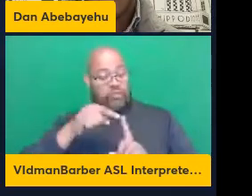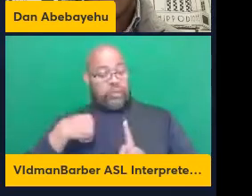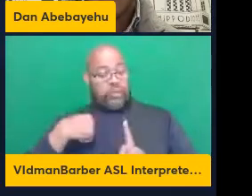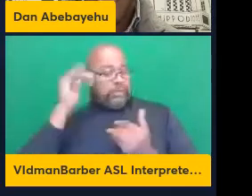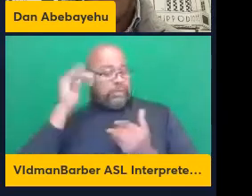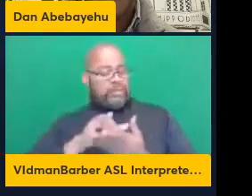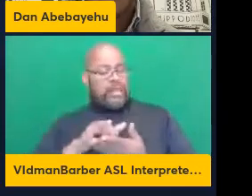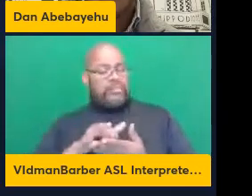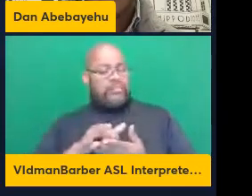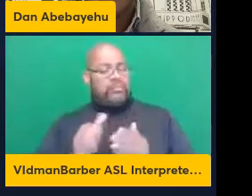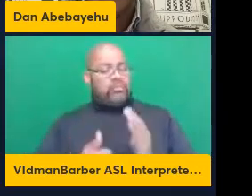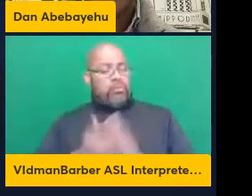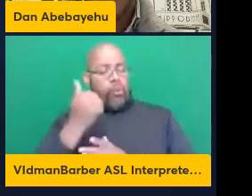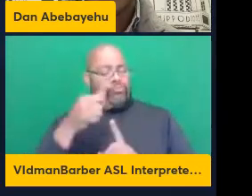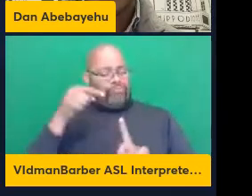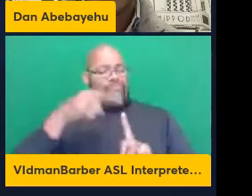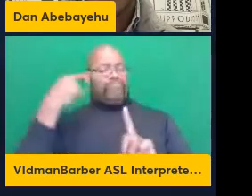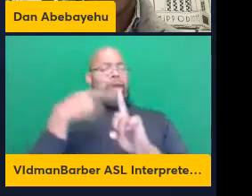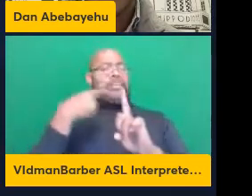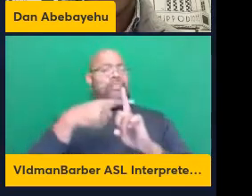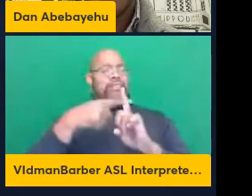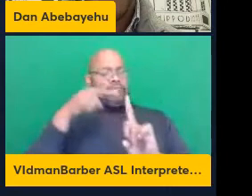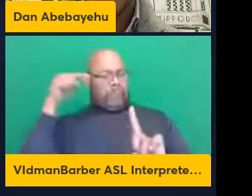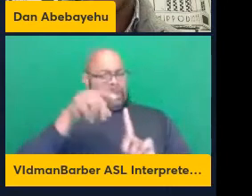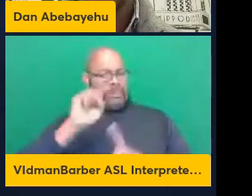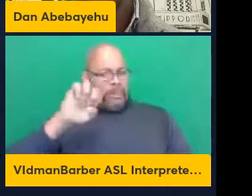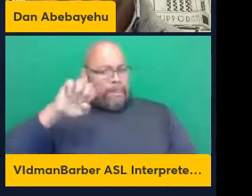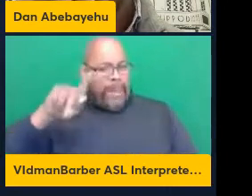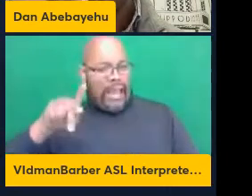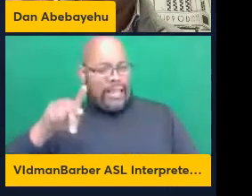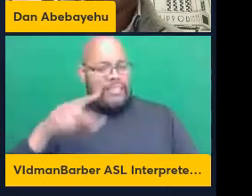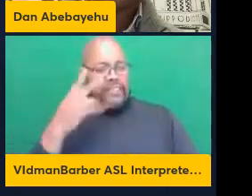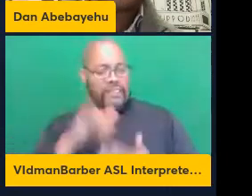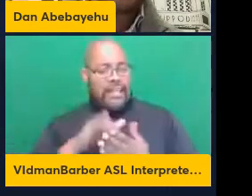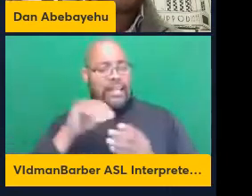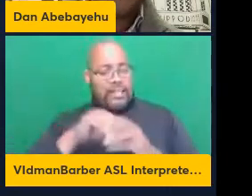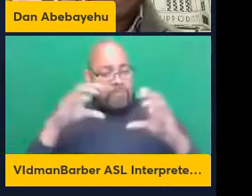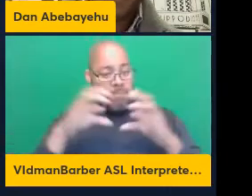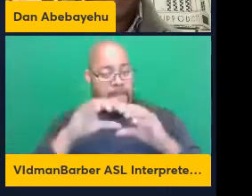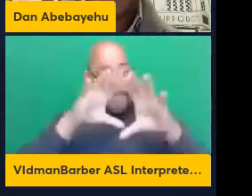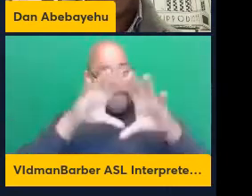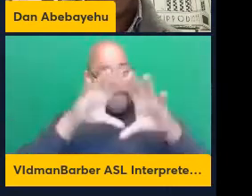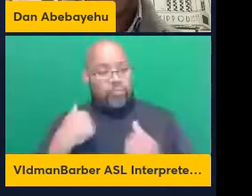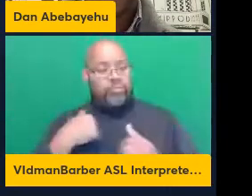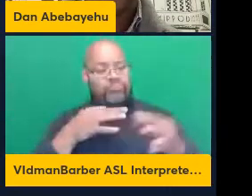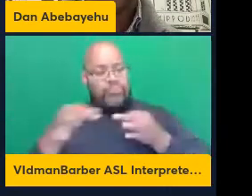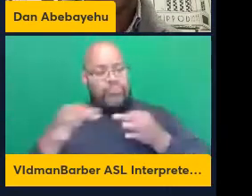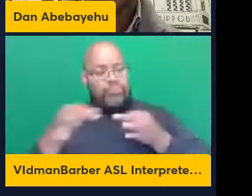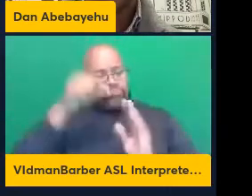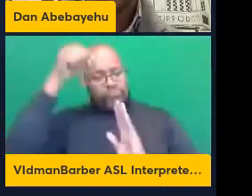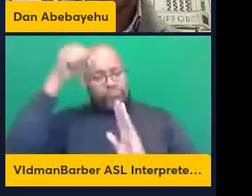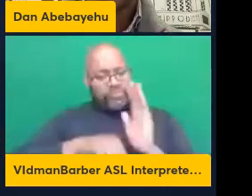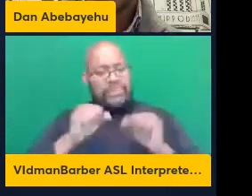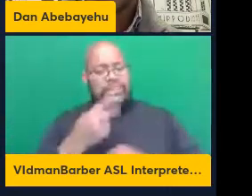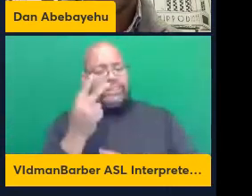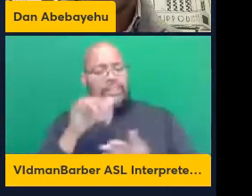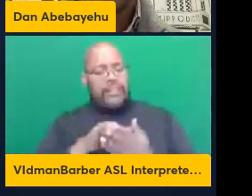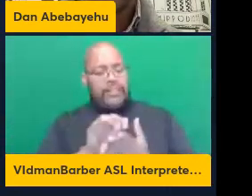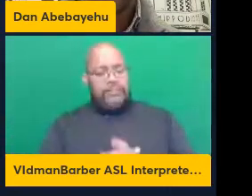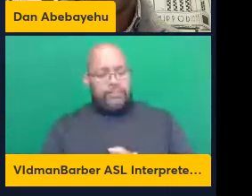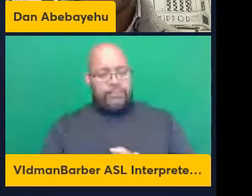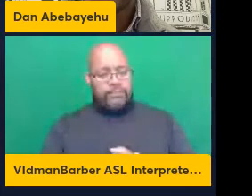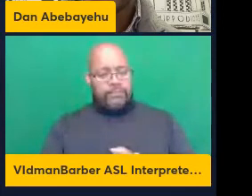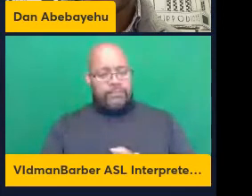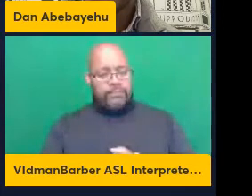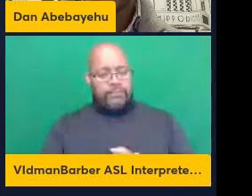most SPEC positive inflammasome activated cell population. And when we broke that down further, we were able to see that it was the